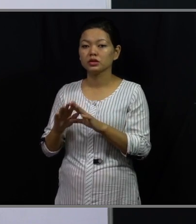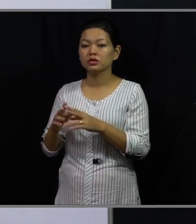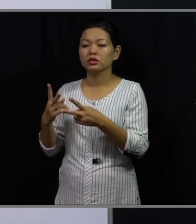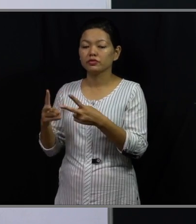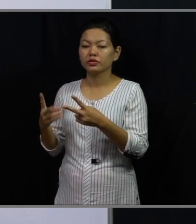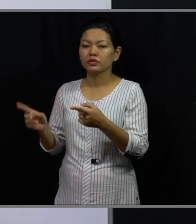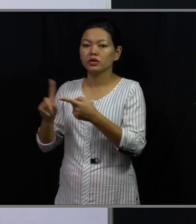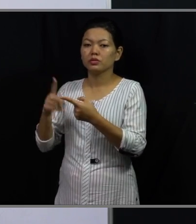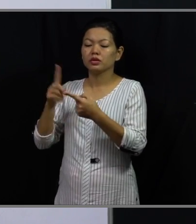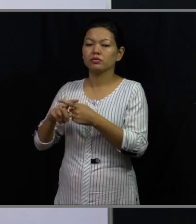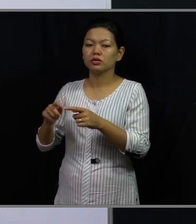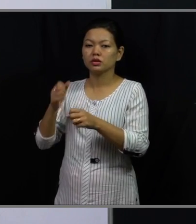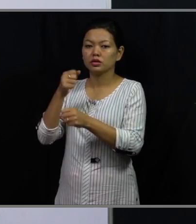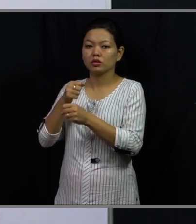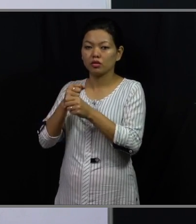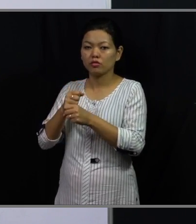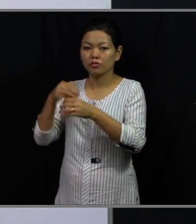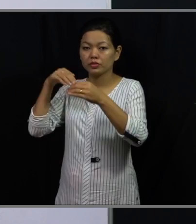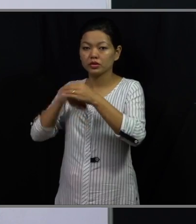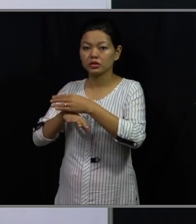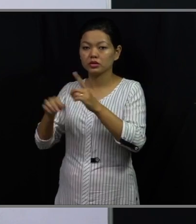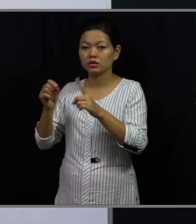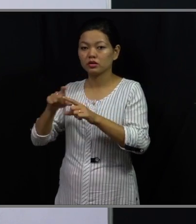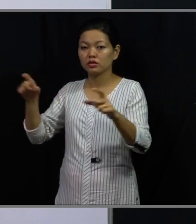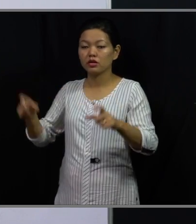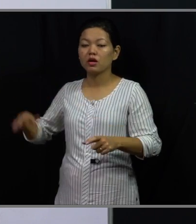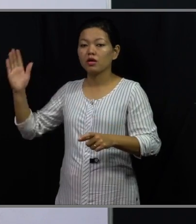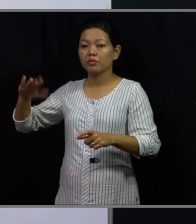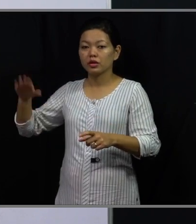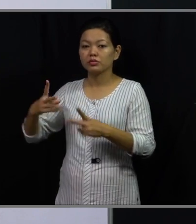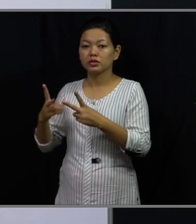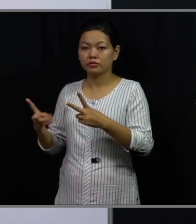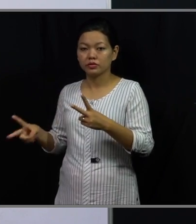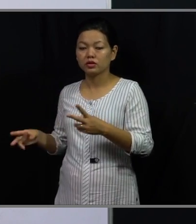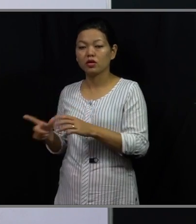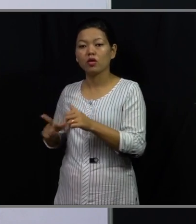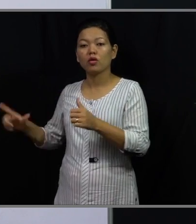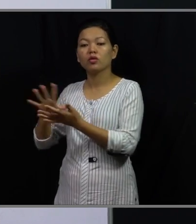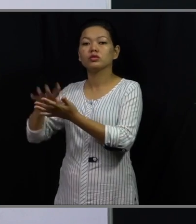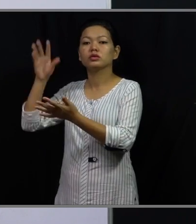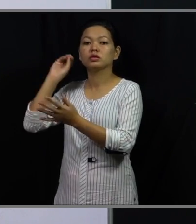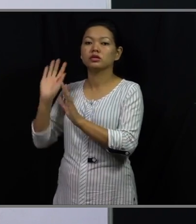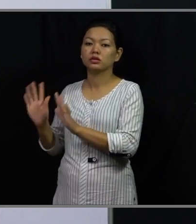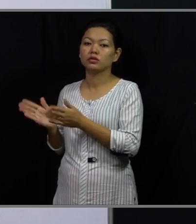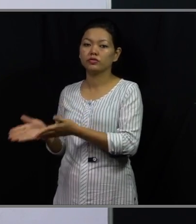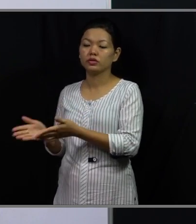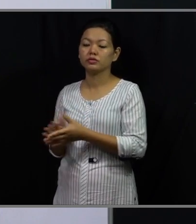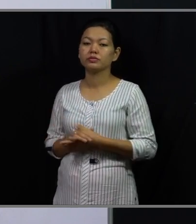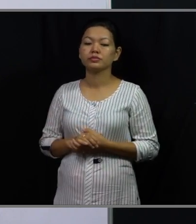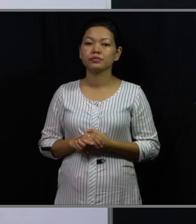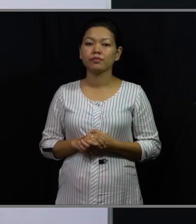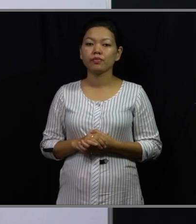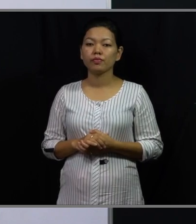that they adopt and everything, okay, which has a role to play in the society and everything. And that is what we study under political